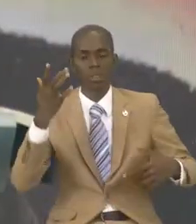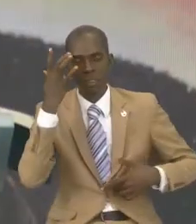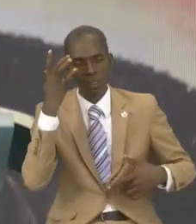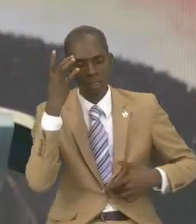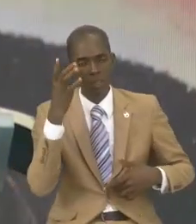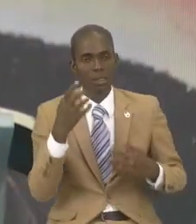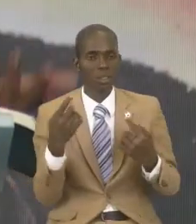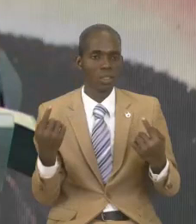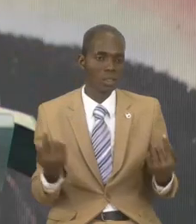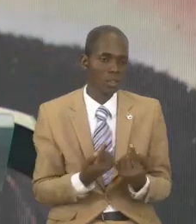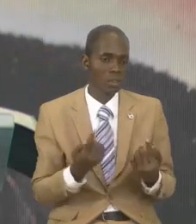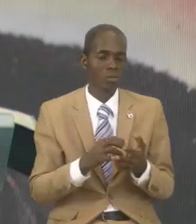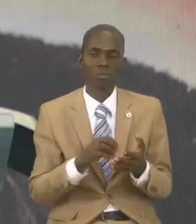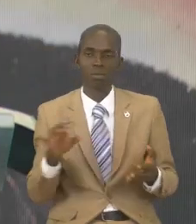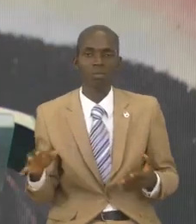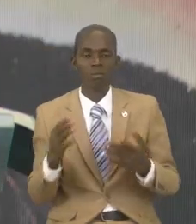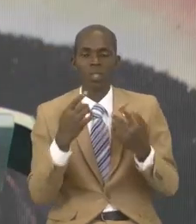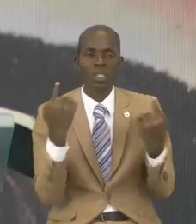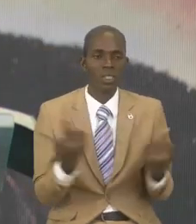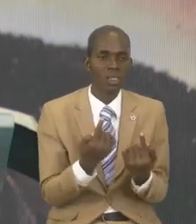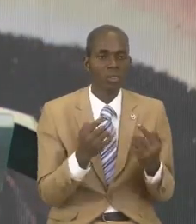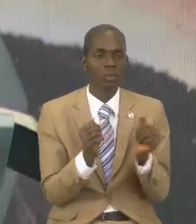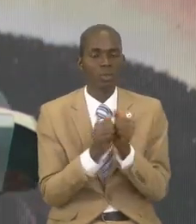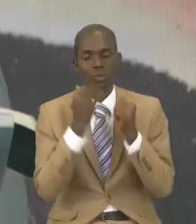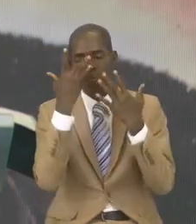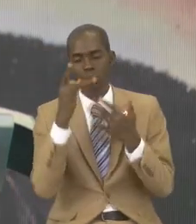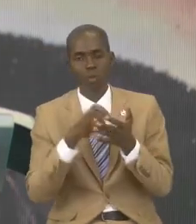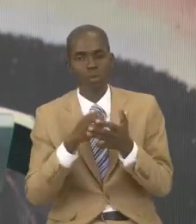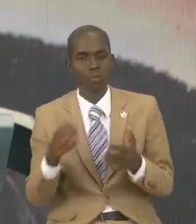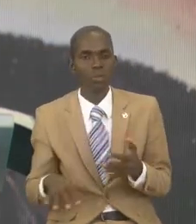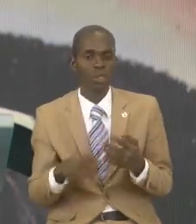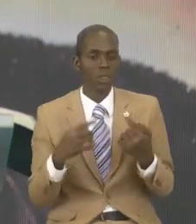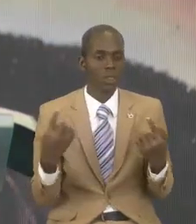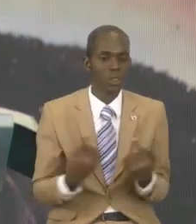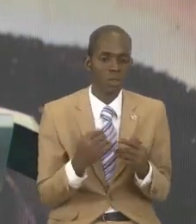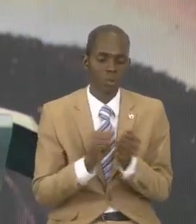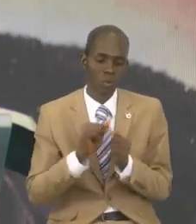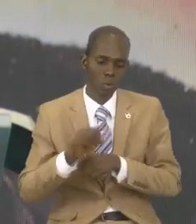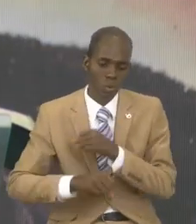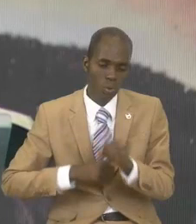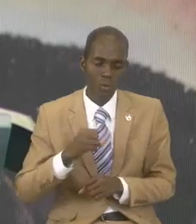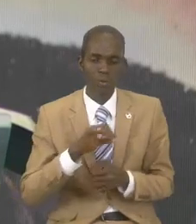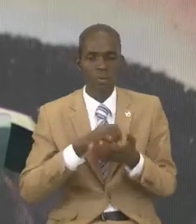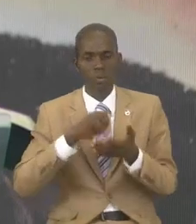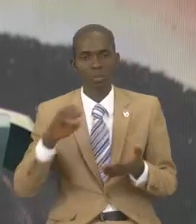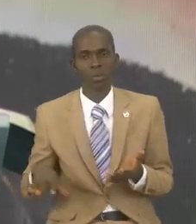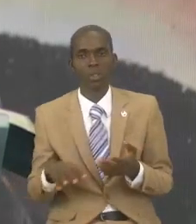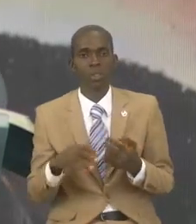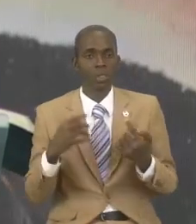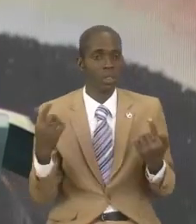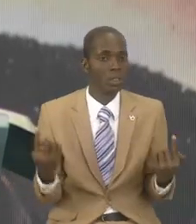Sin and sorrow. Sin and suffering. Sin and